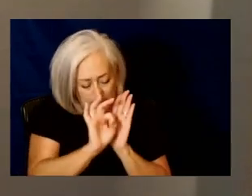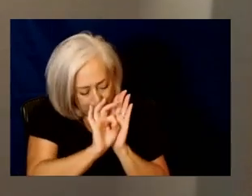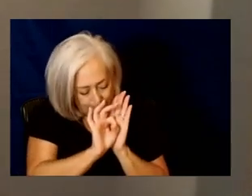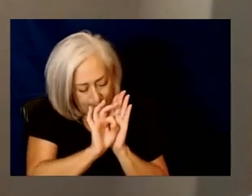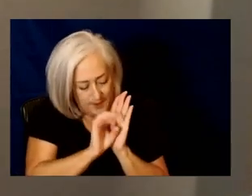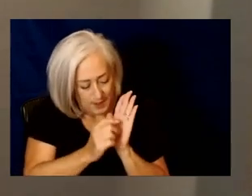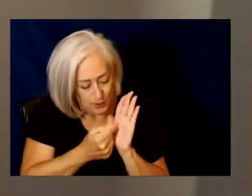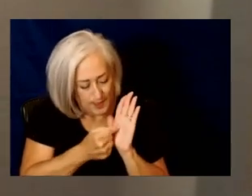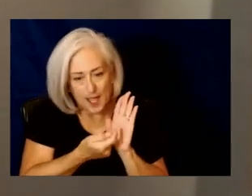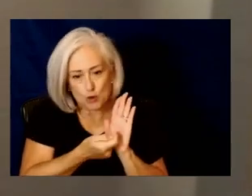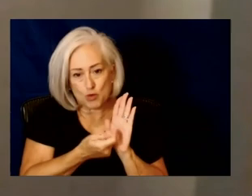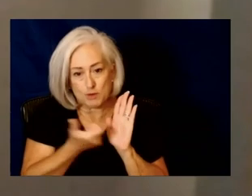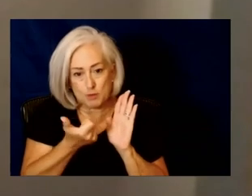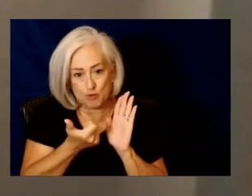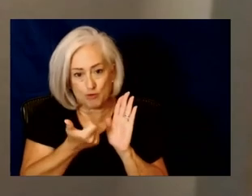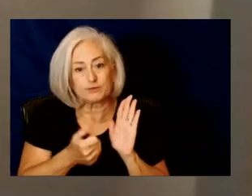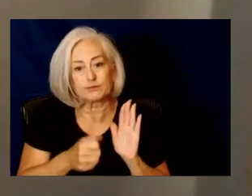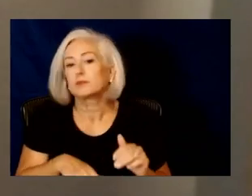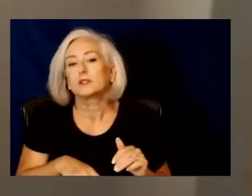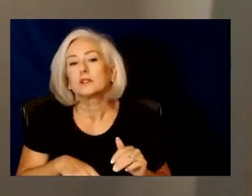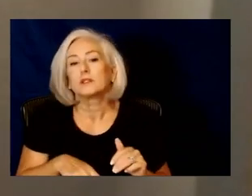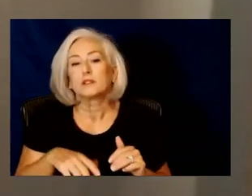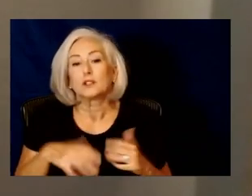area, cure is an option,